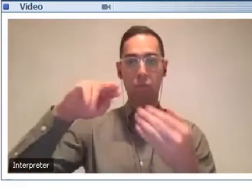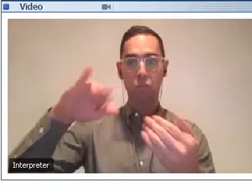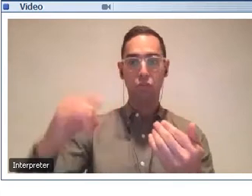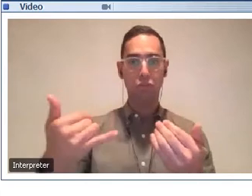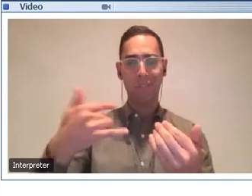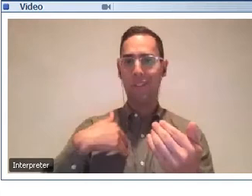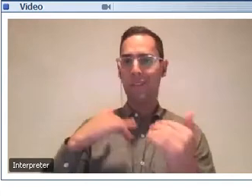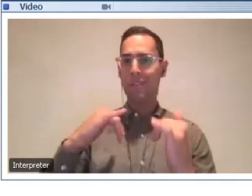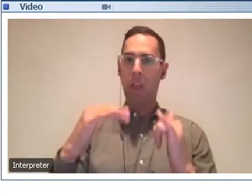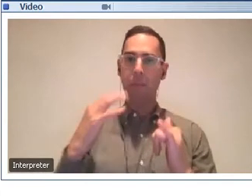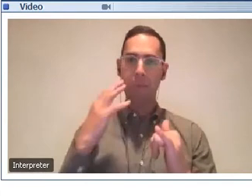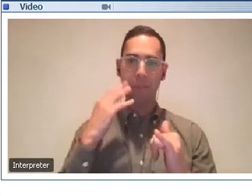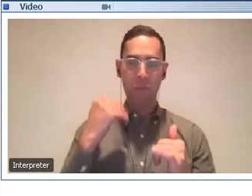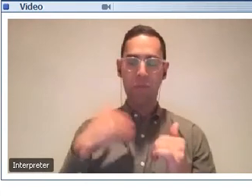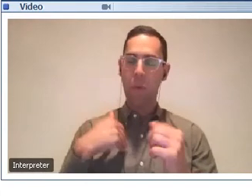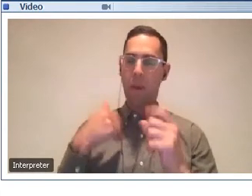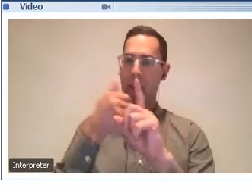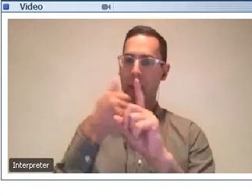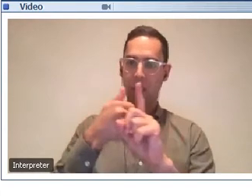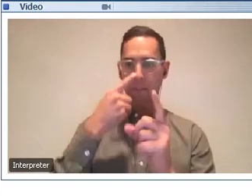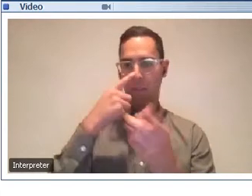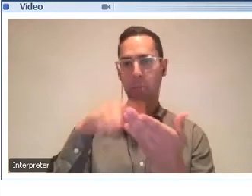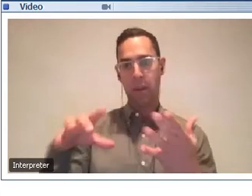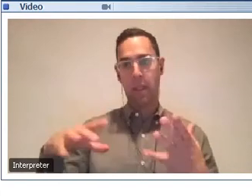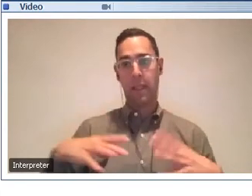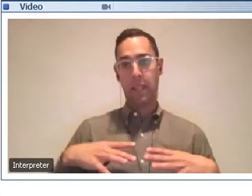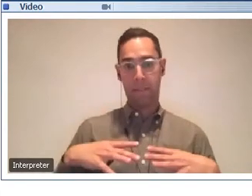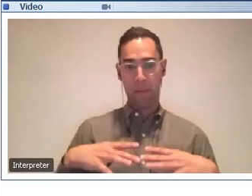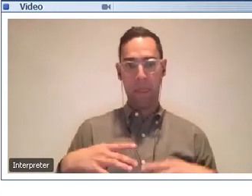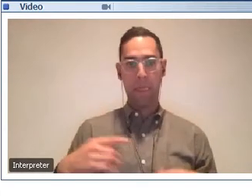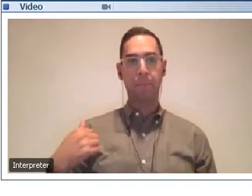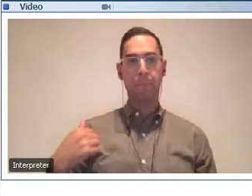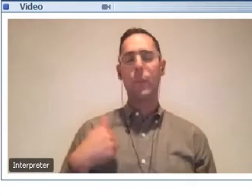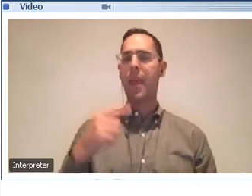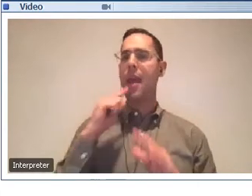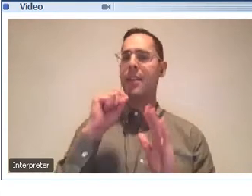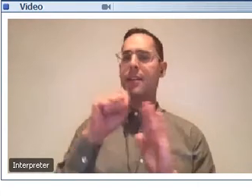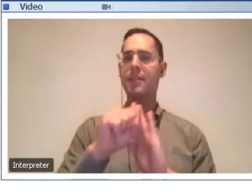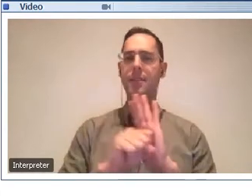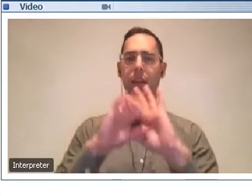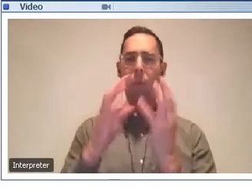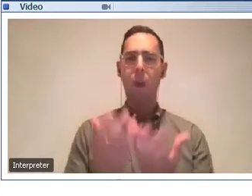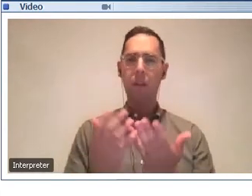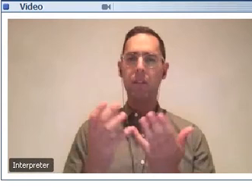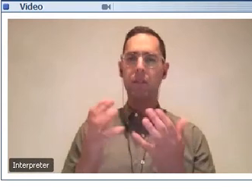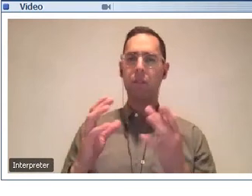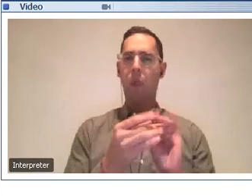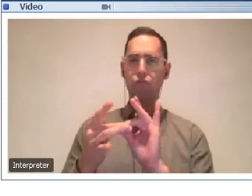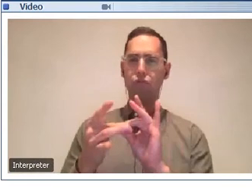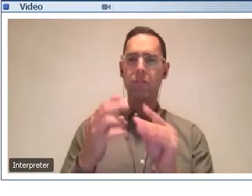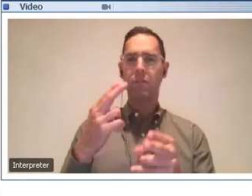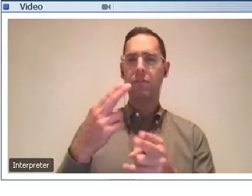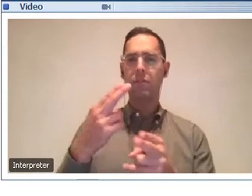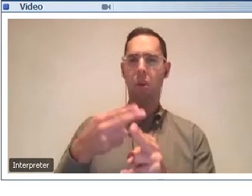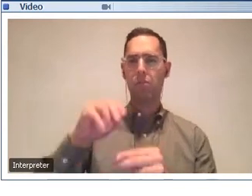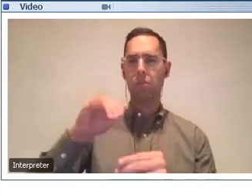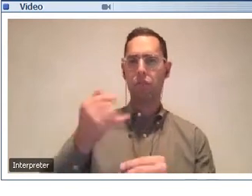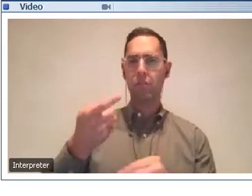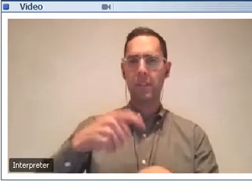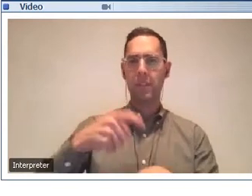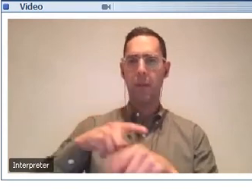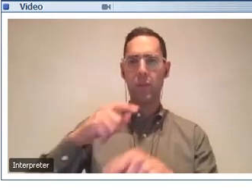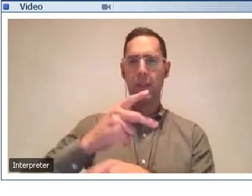in 2011. We had a statewide coalition called New Jersey Time to Care, and it included labor, religious, civic,